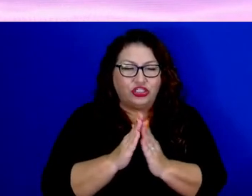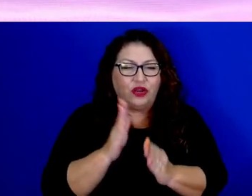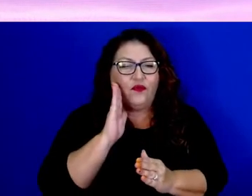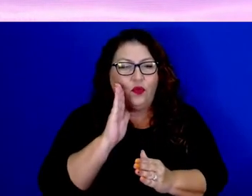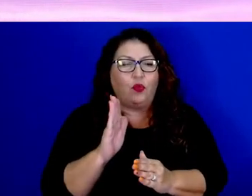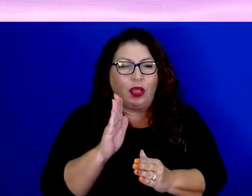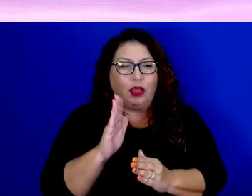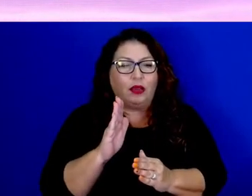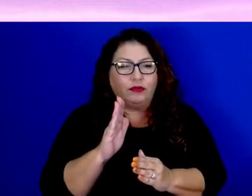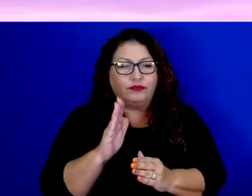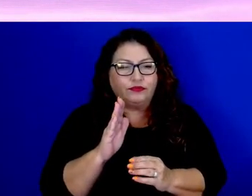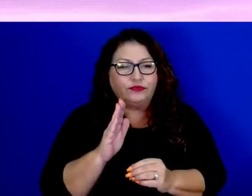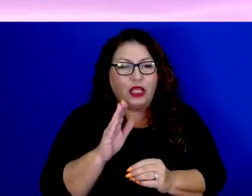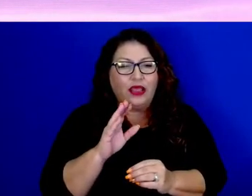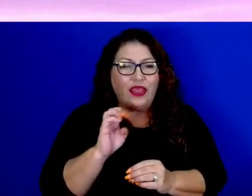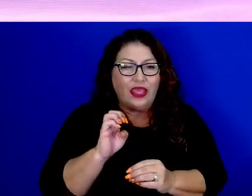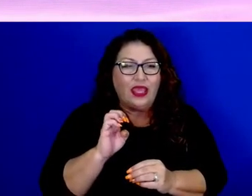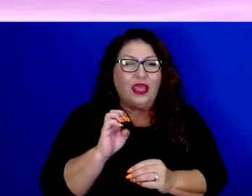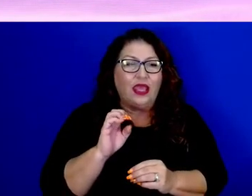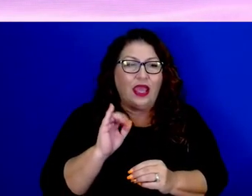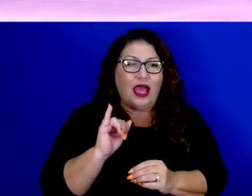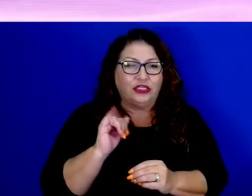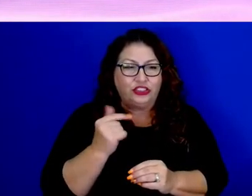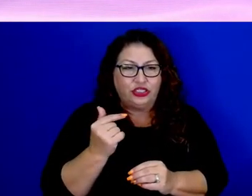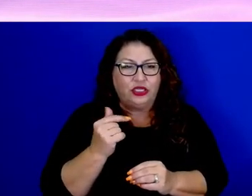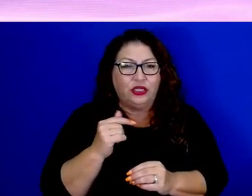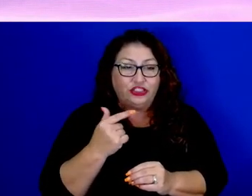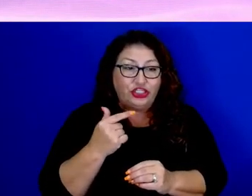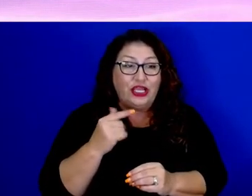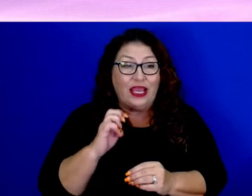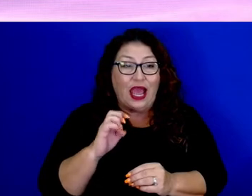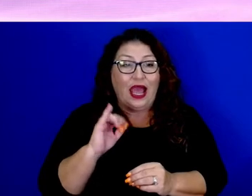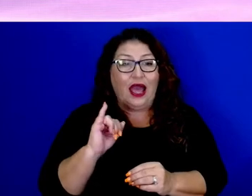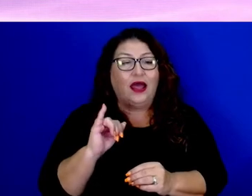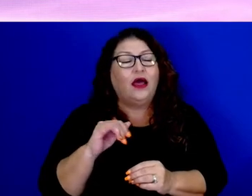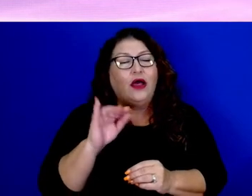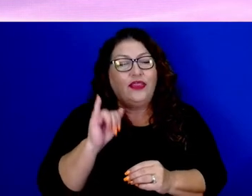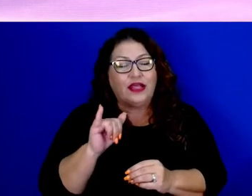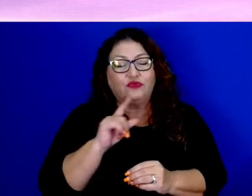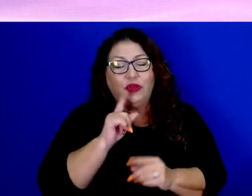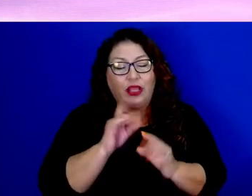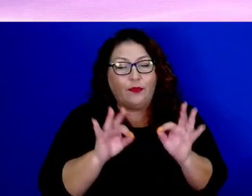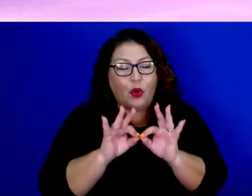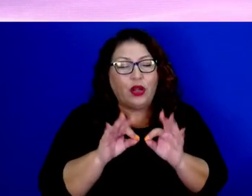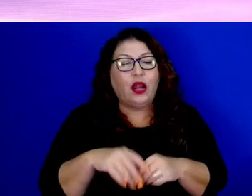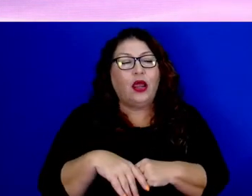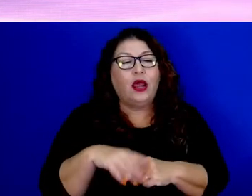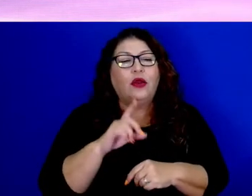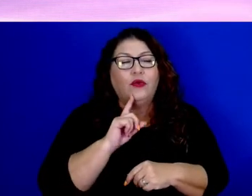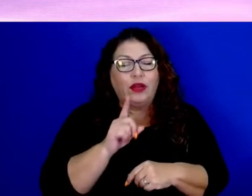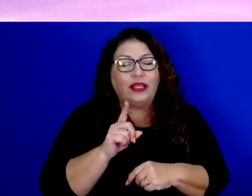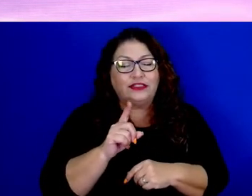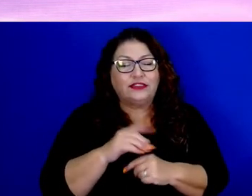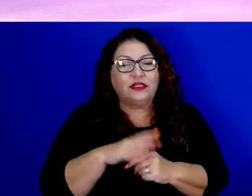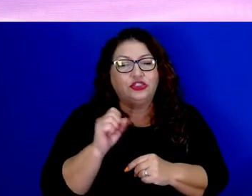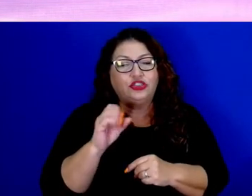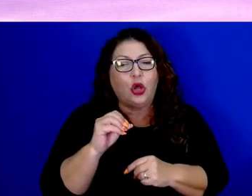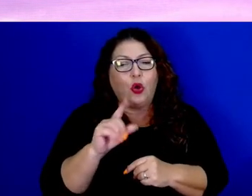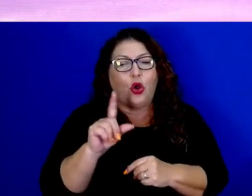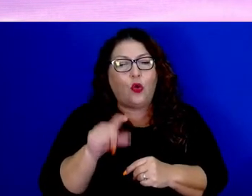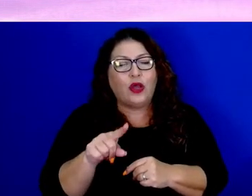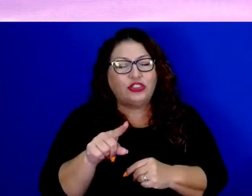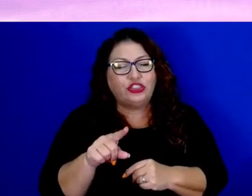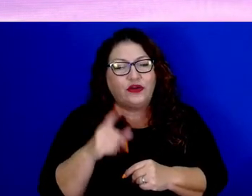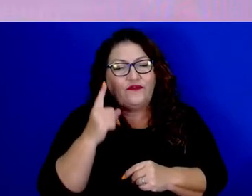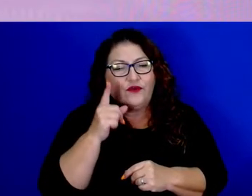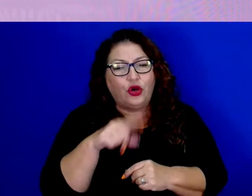EIGE is actually very, very important. Yeah. Yeah, it really is. So a question for you, Alba. I think this is